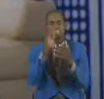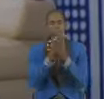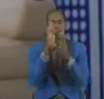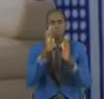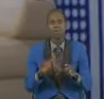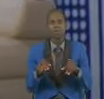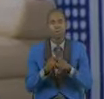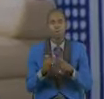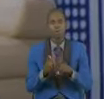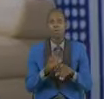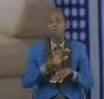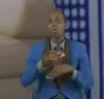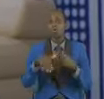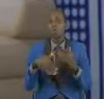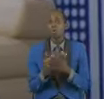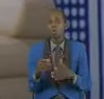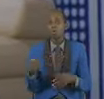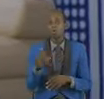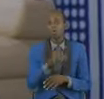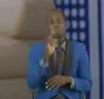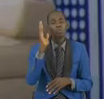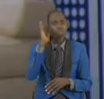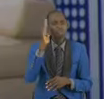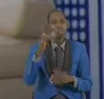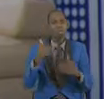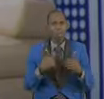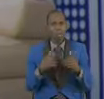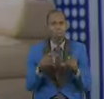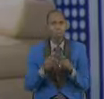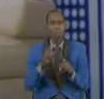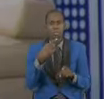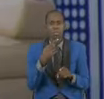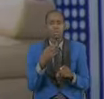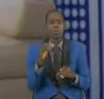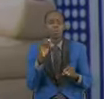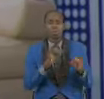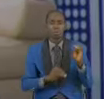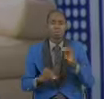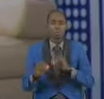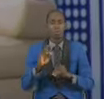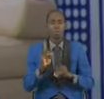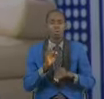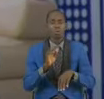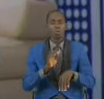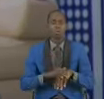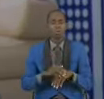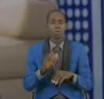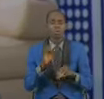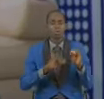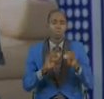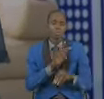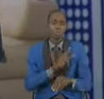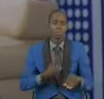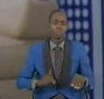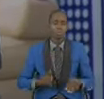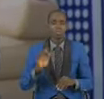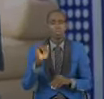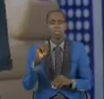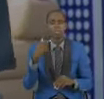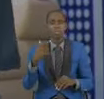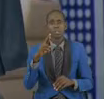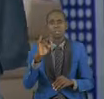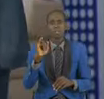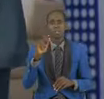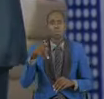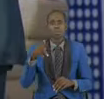said, whereupon, O King Agrippa, we were not disobedient unto